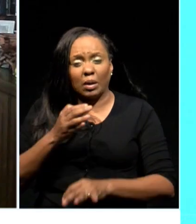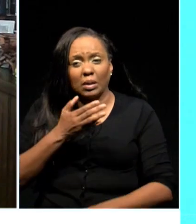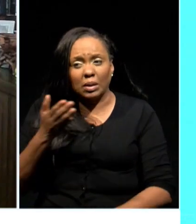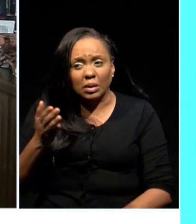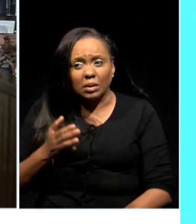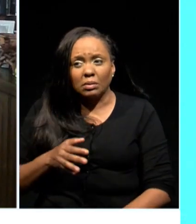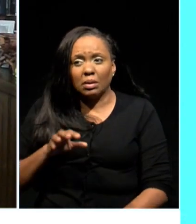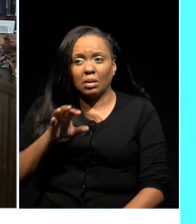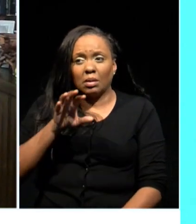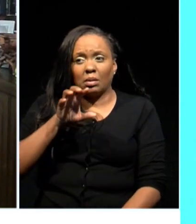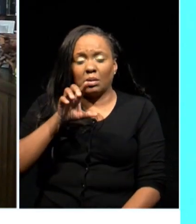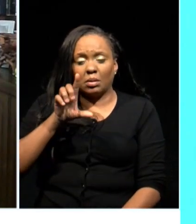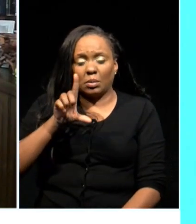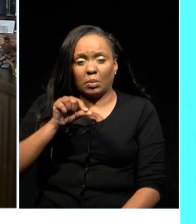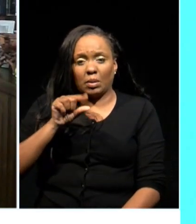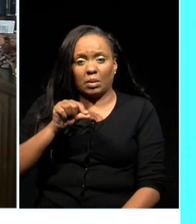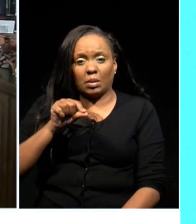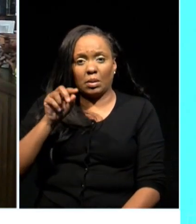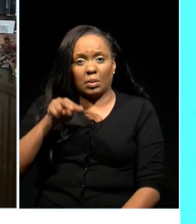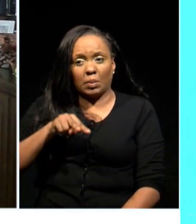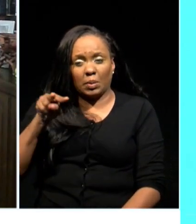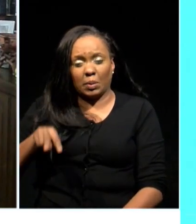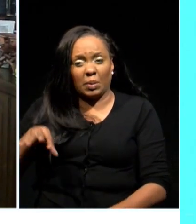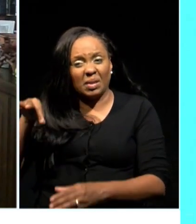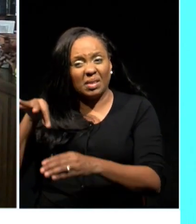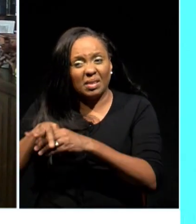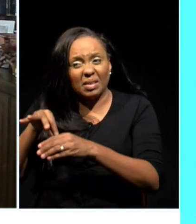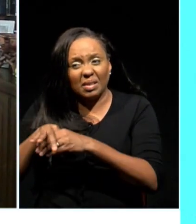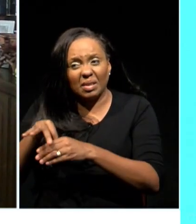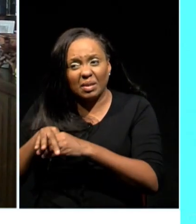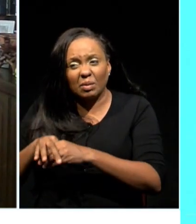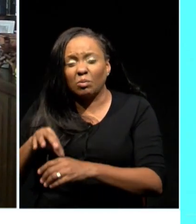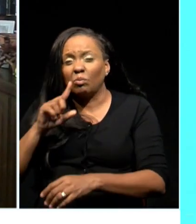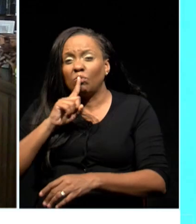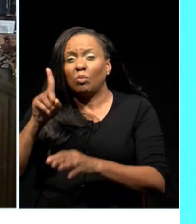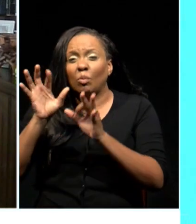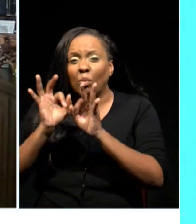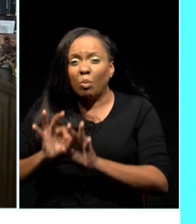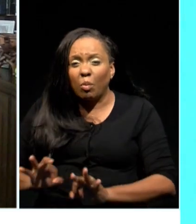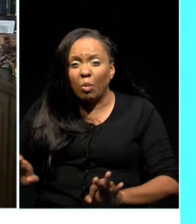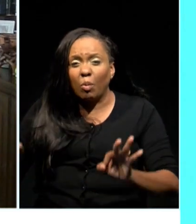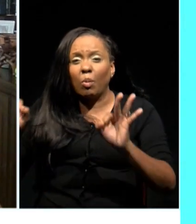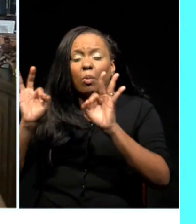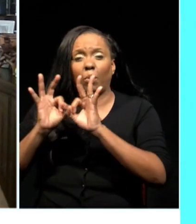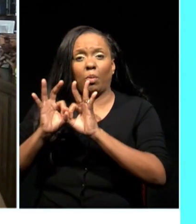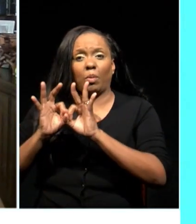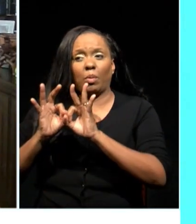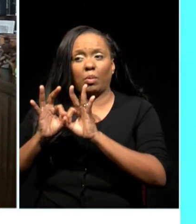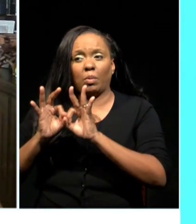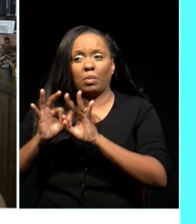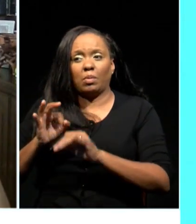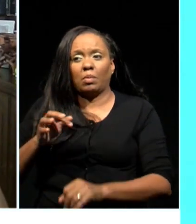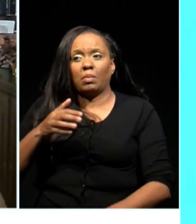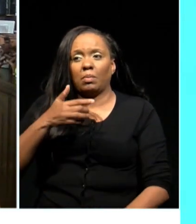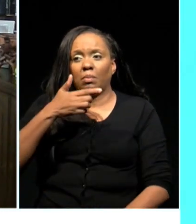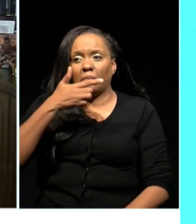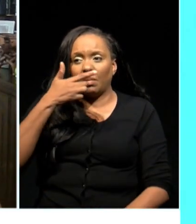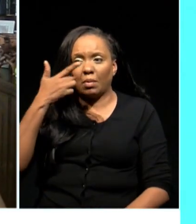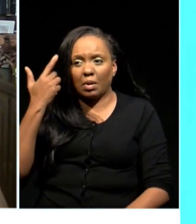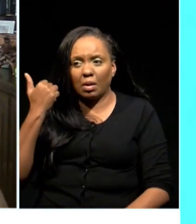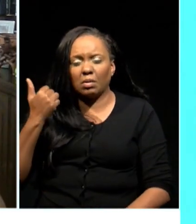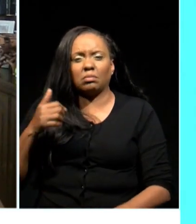the 2022 elections is extremely important because of that huge decline,